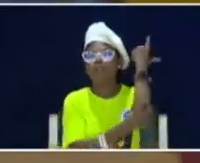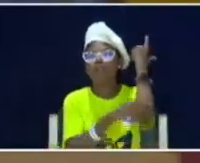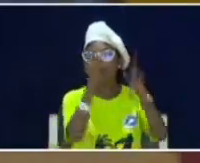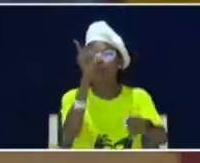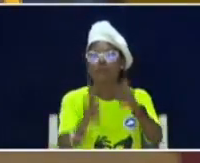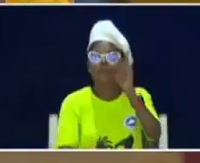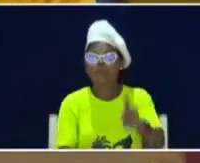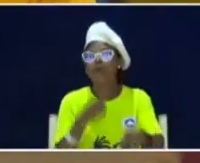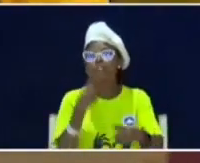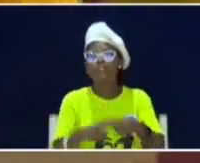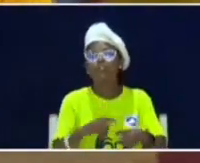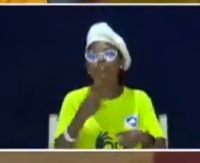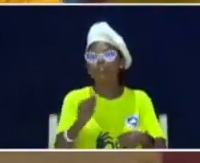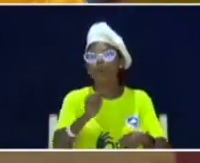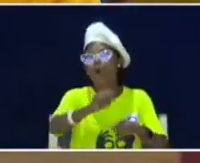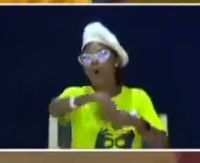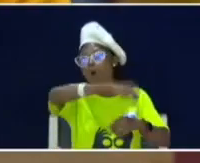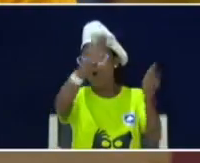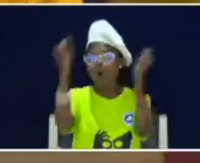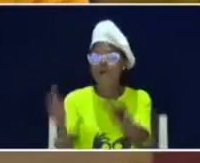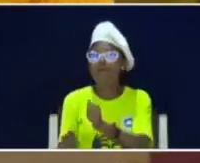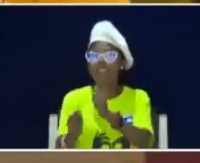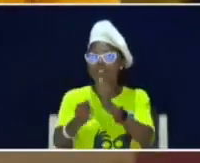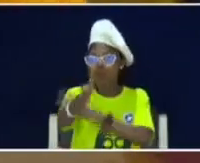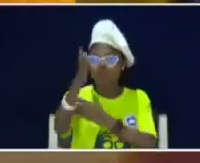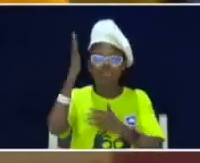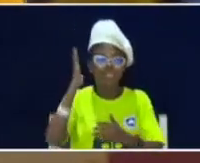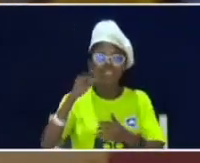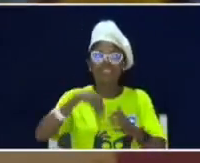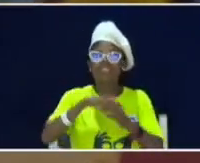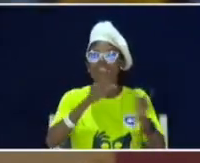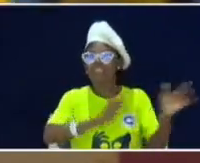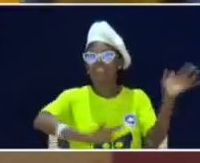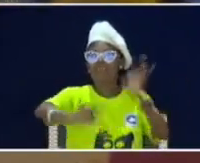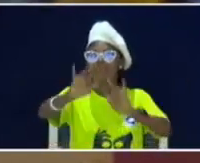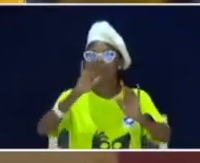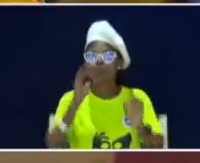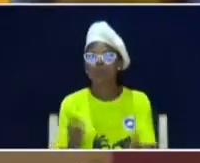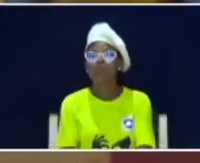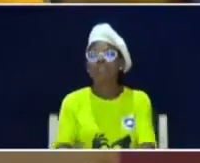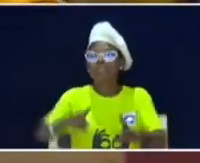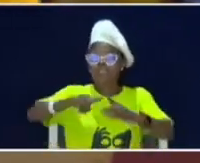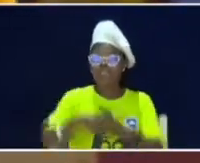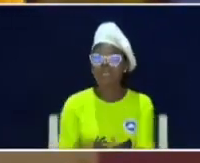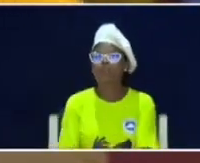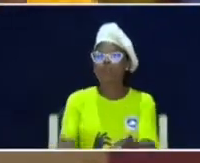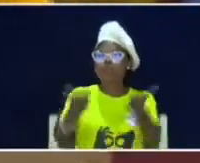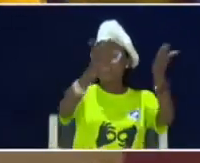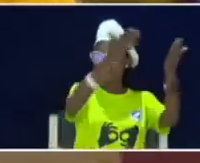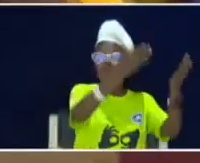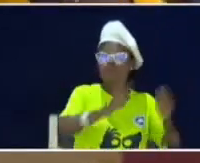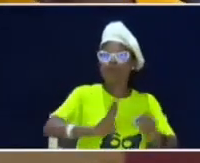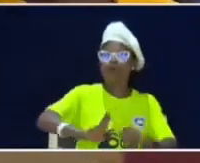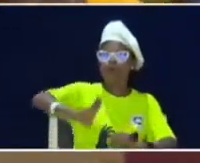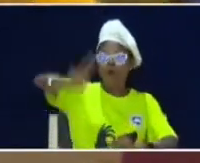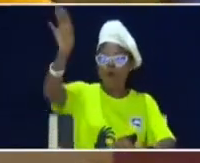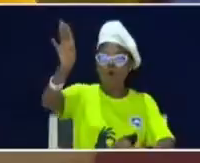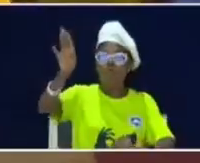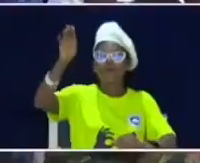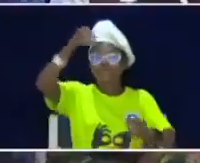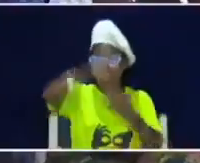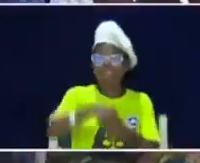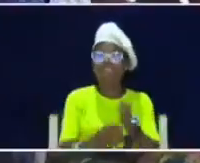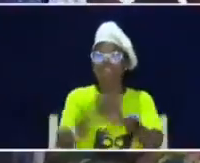The Almighty God, in His infinite mercy, begin to lift you up on His wings in the name